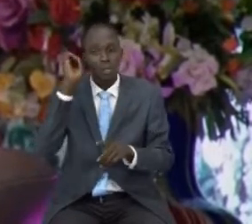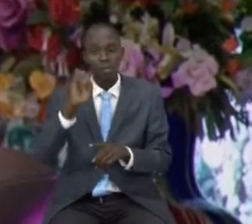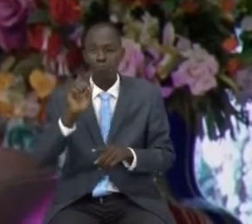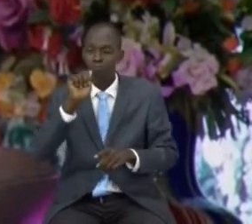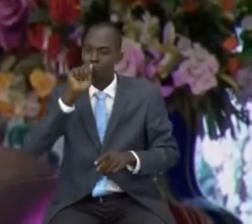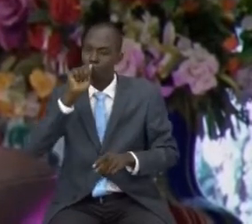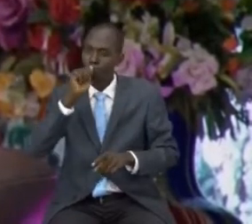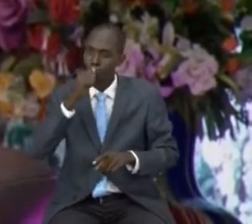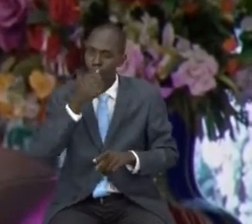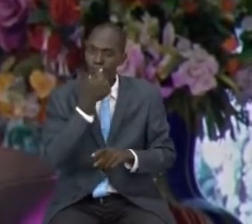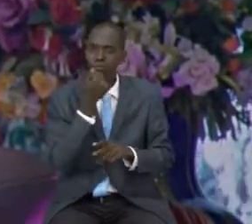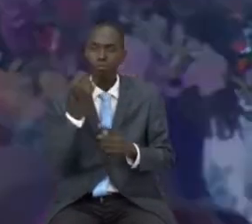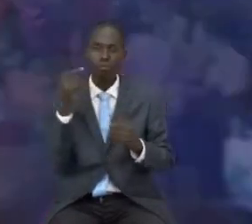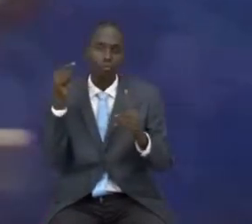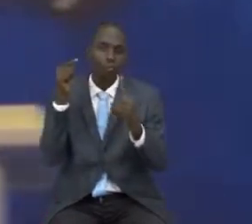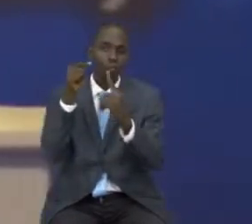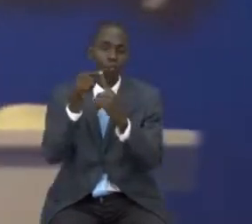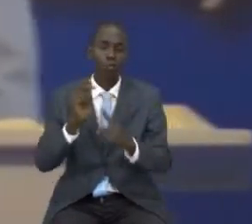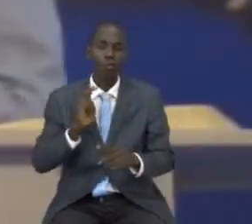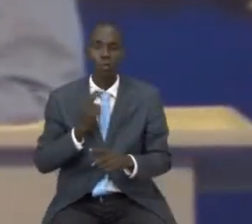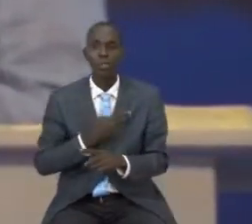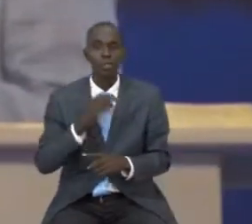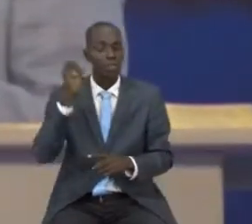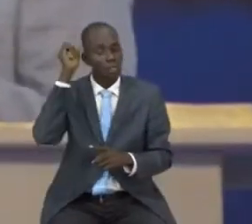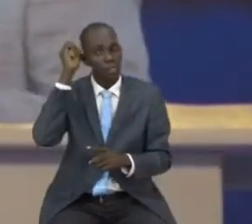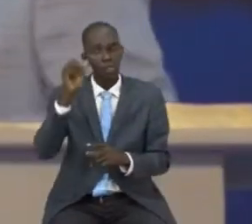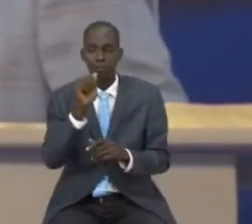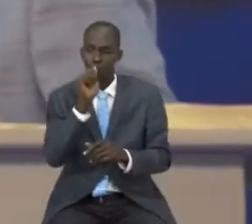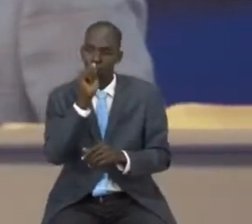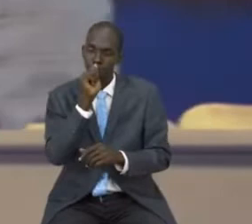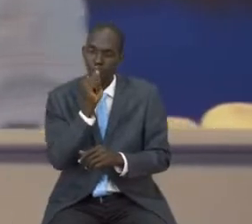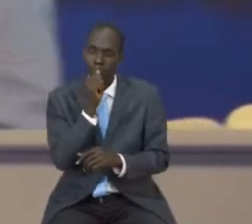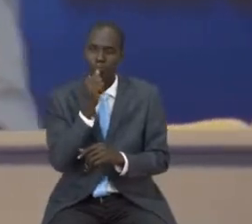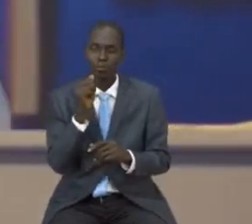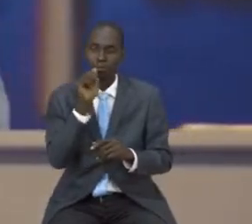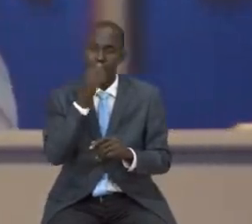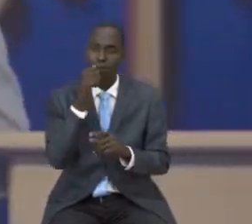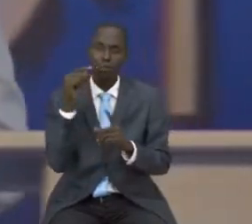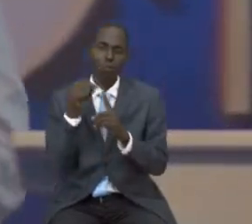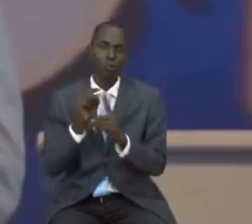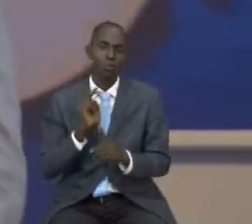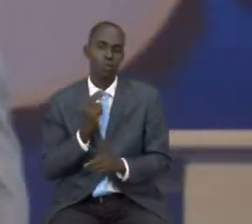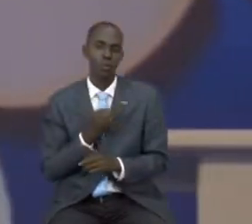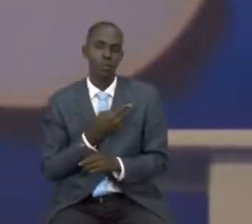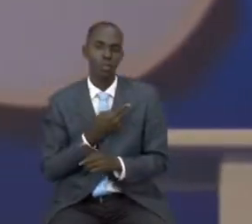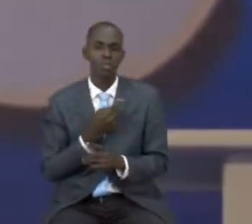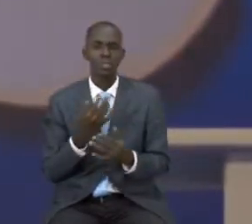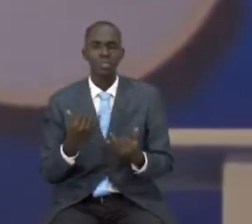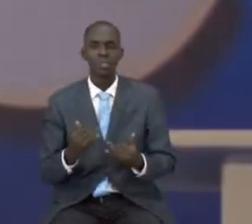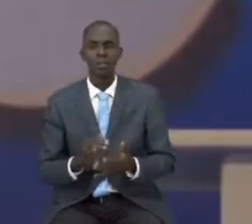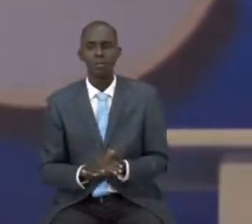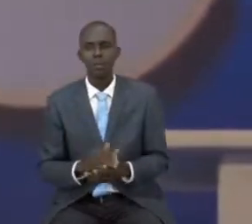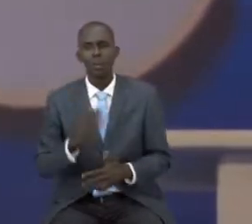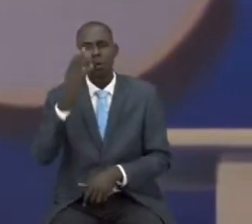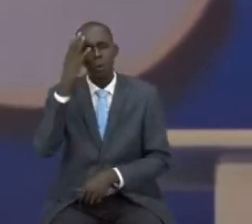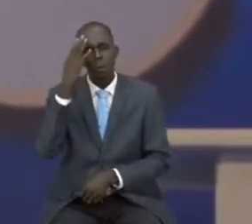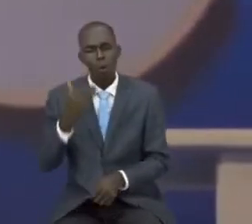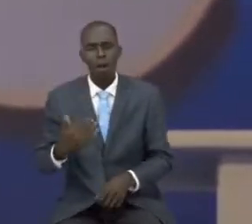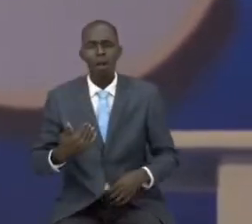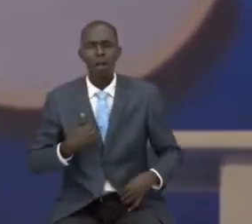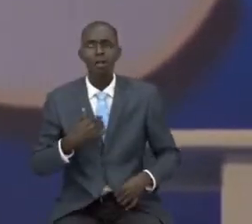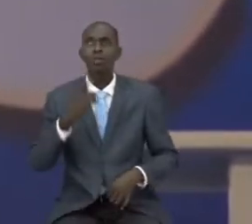towards what? Is patient towards what? Now, why hasn't God killed